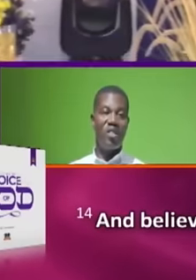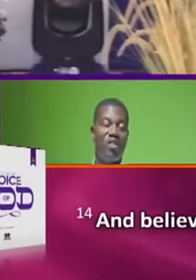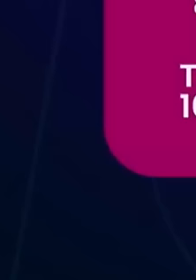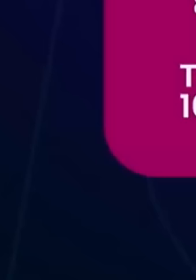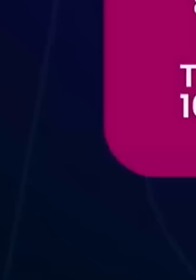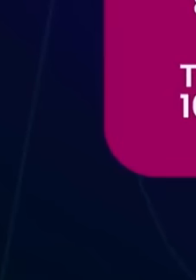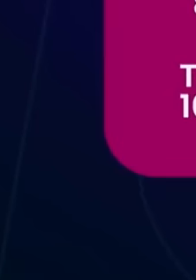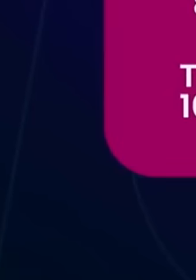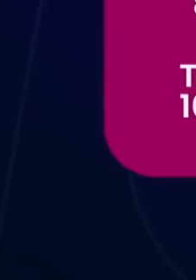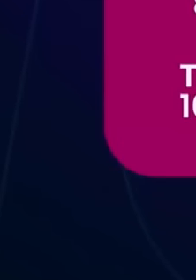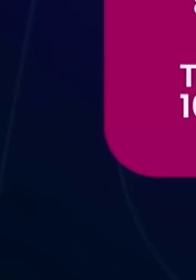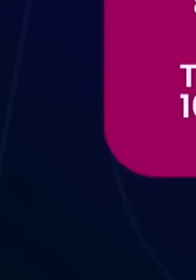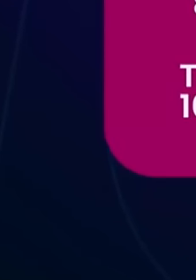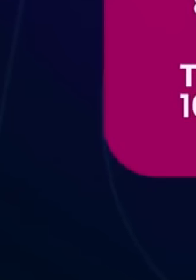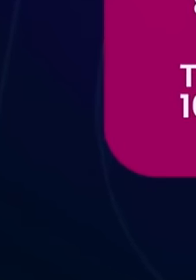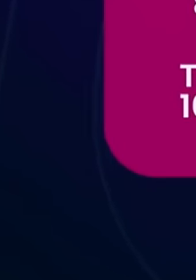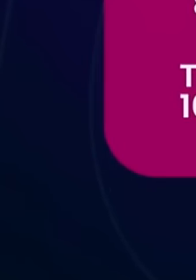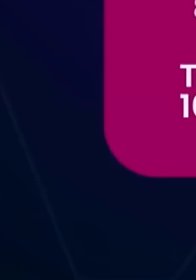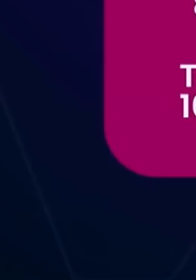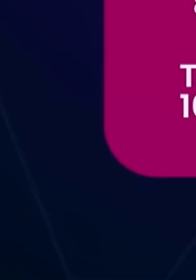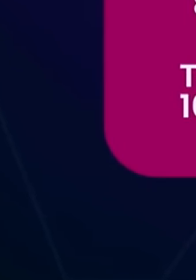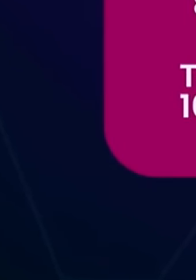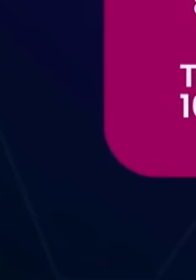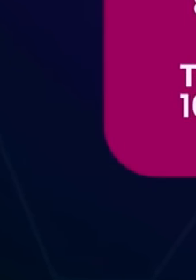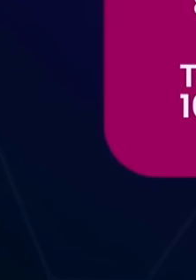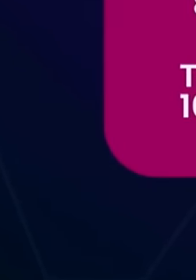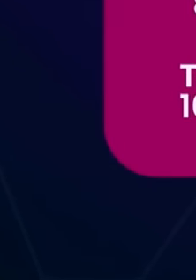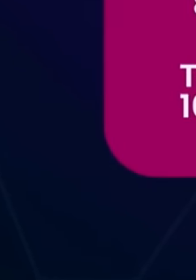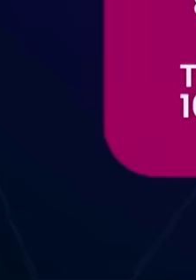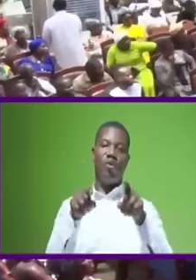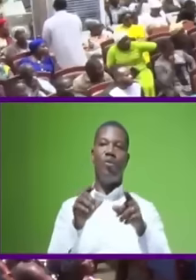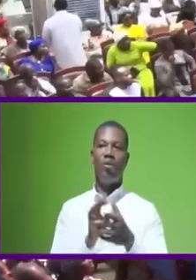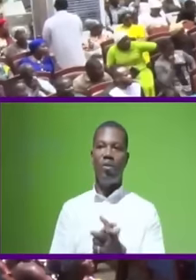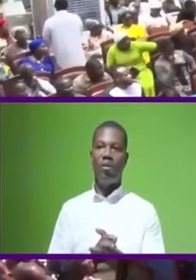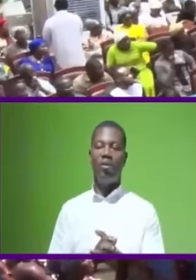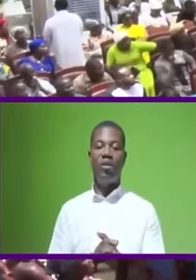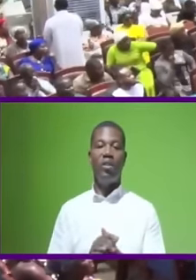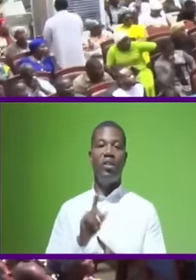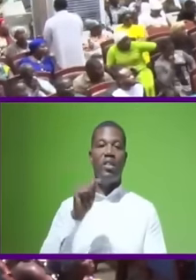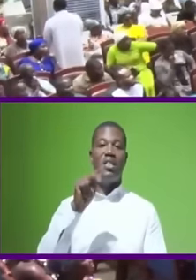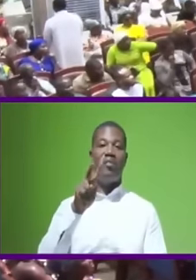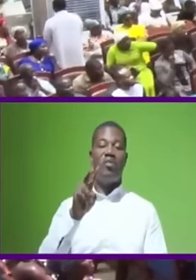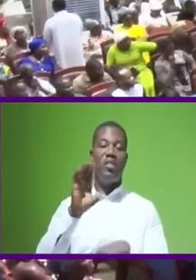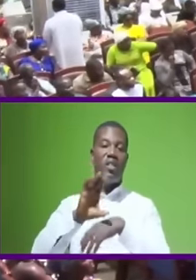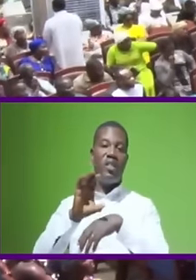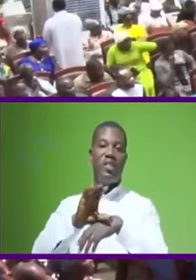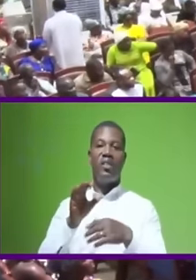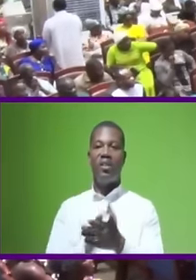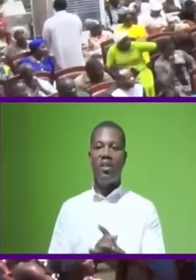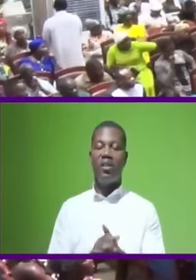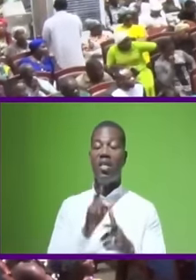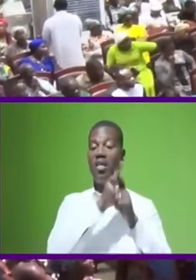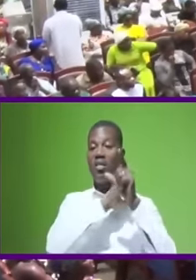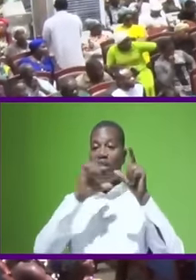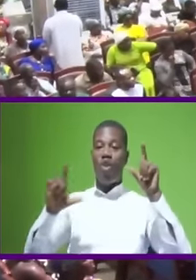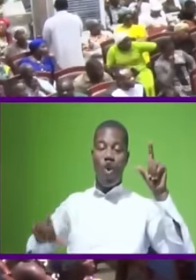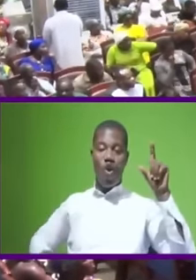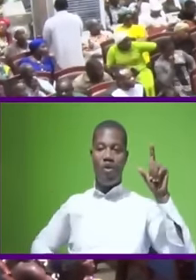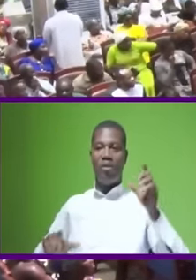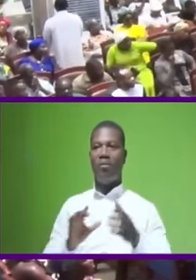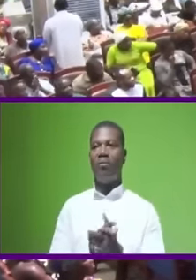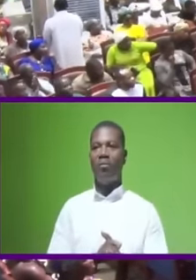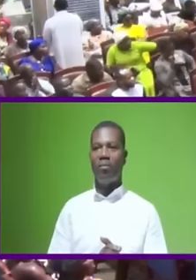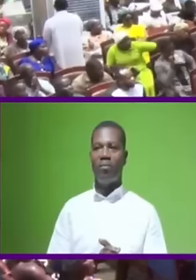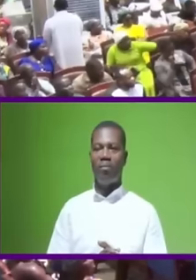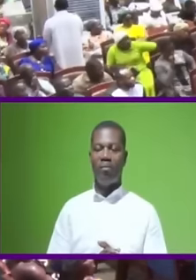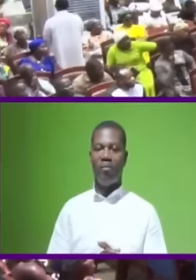that the church with no pastor before you preaching is what you attend. TV asori. Awurade. A TV church. I